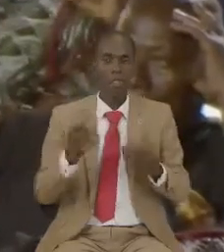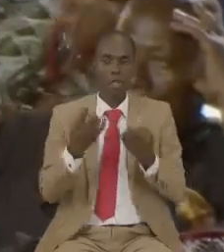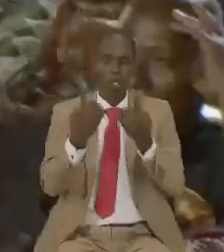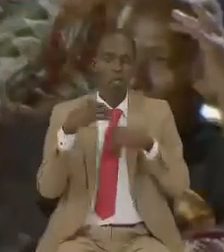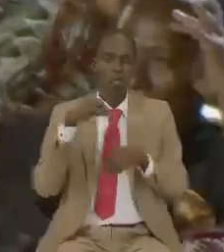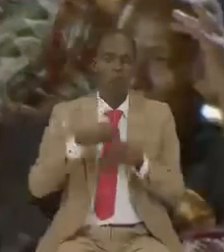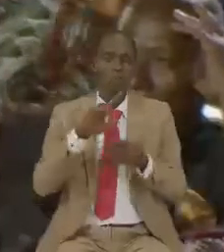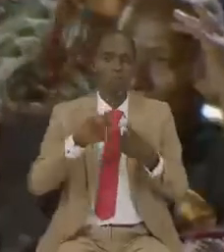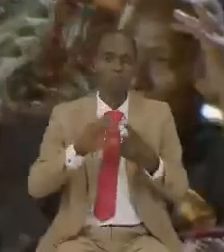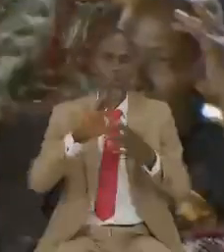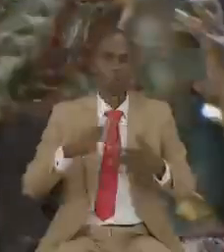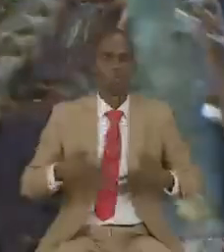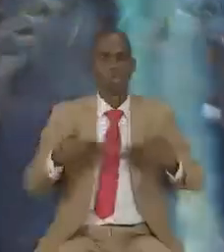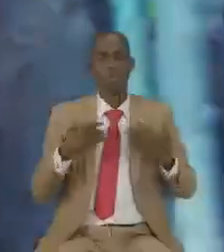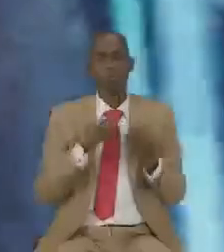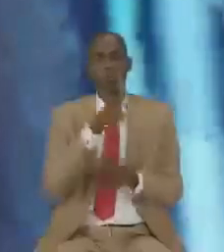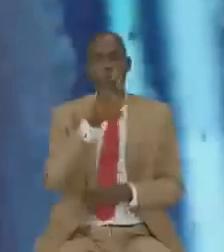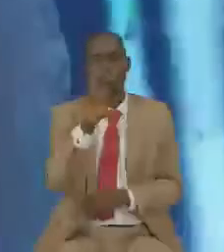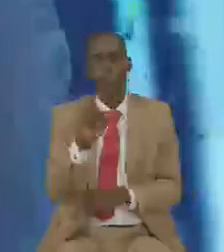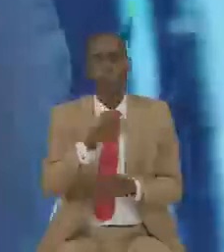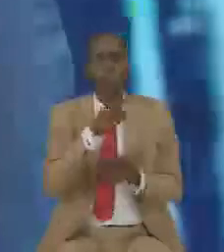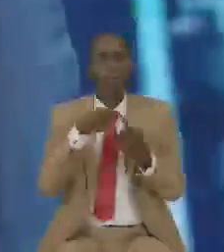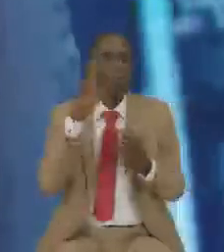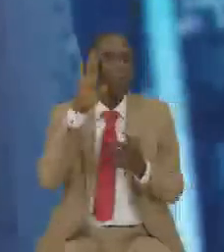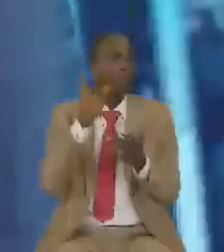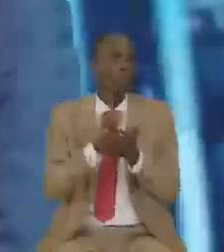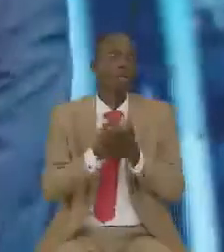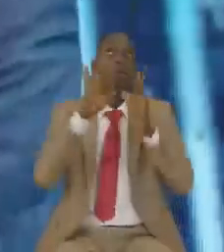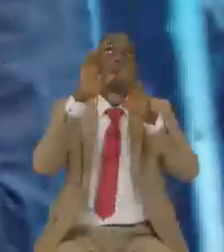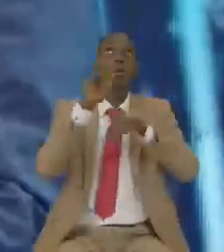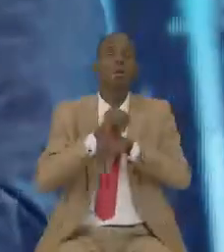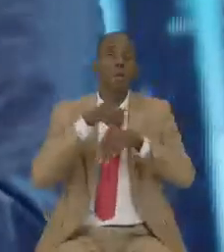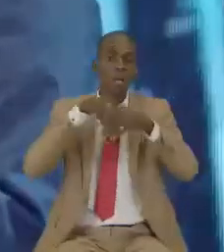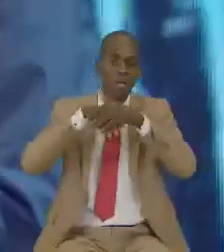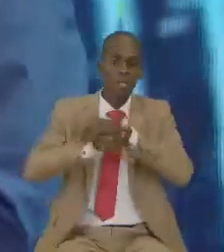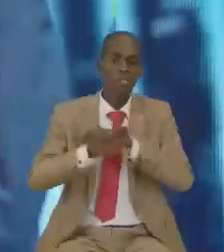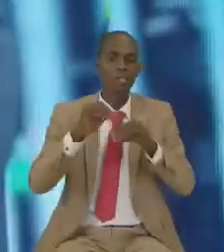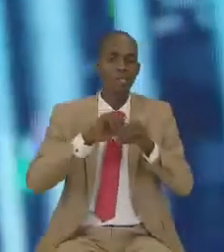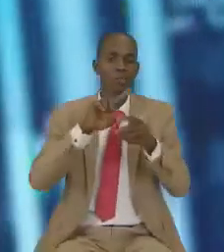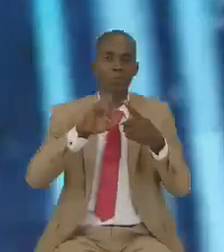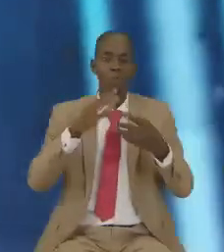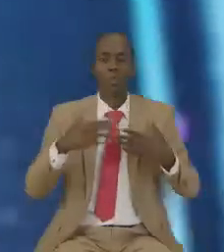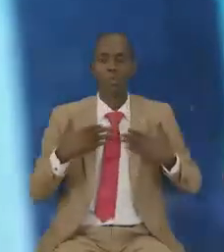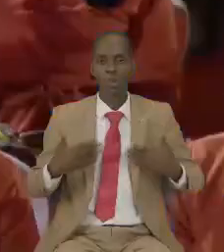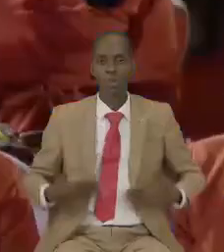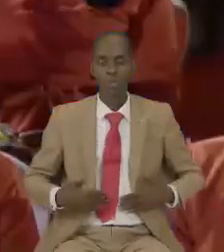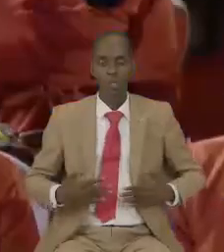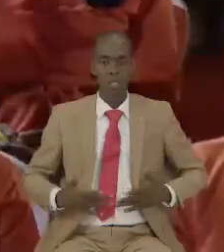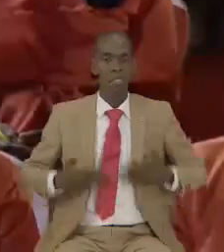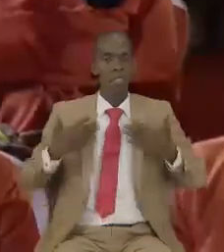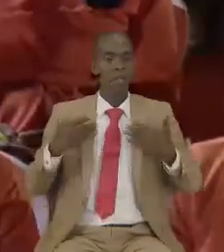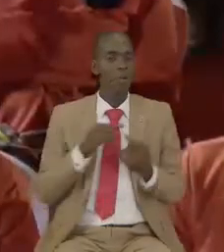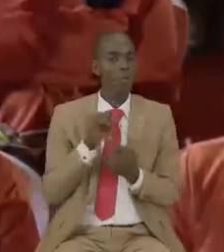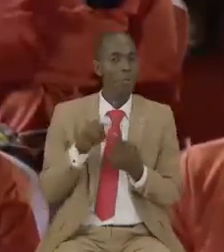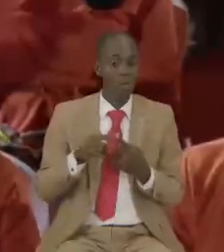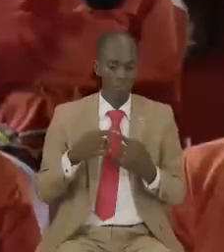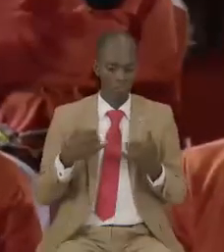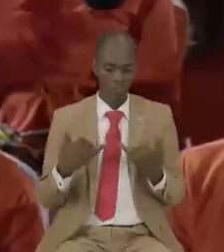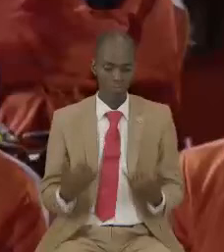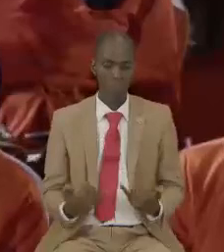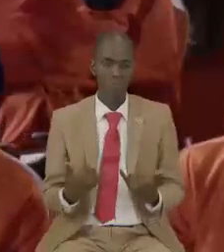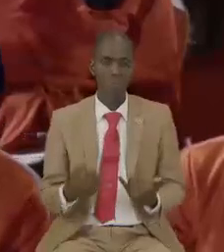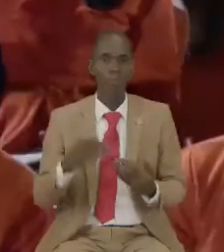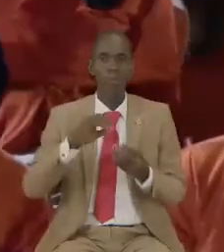when will that miracle enter into your body, into your life? It is now. I come to number